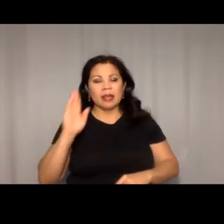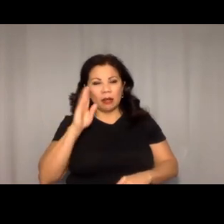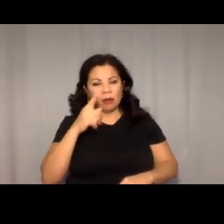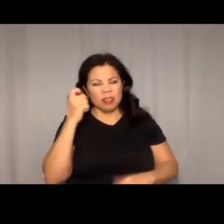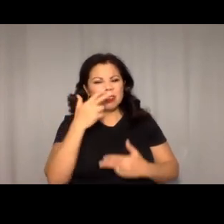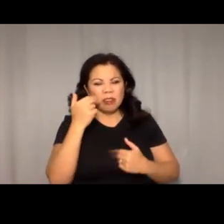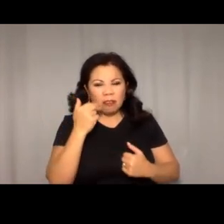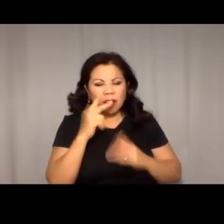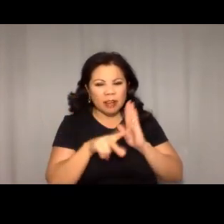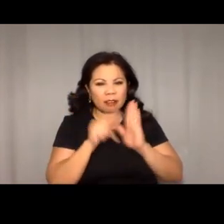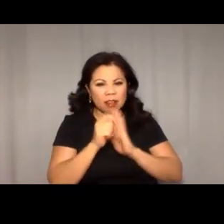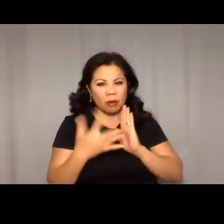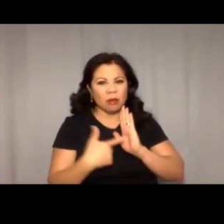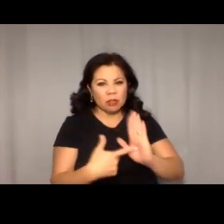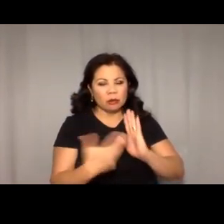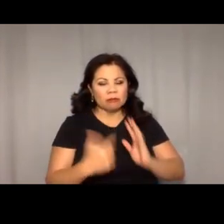show.